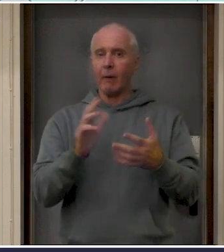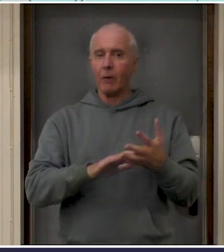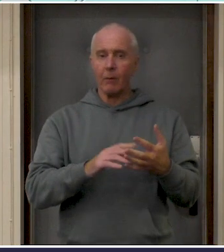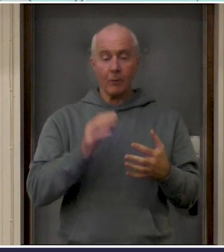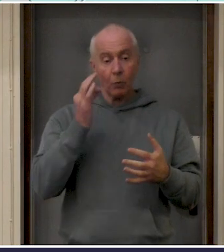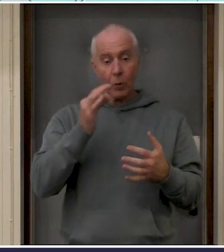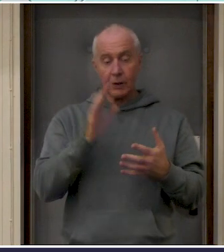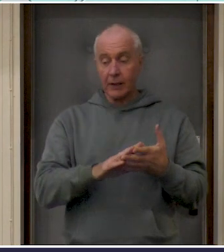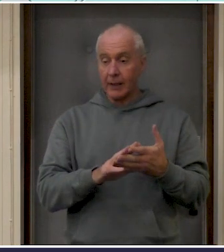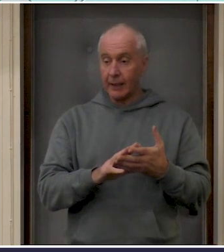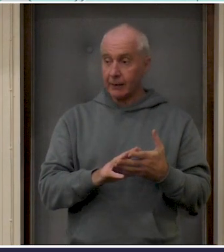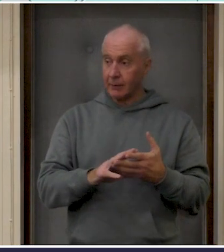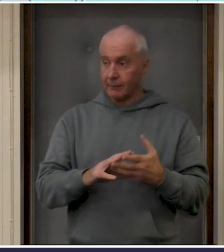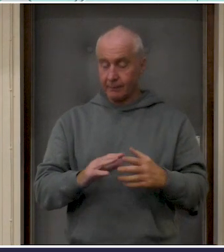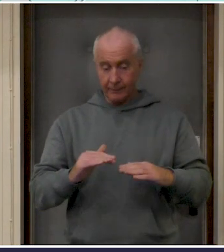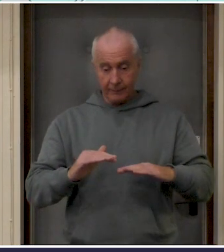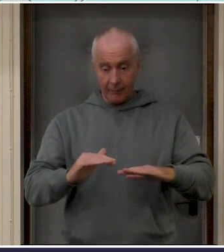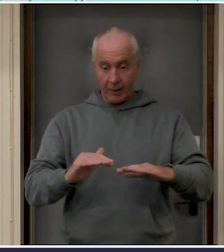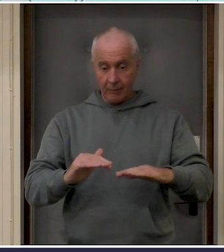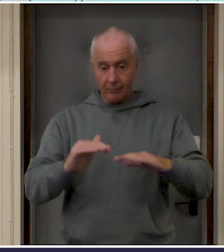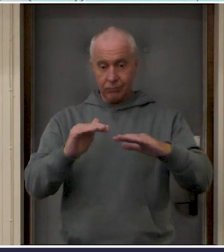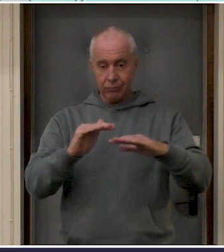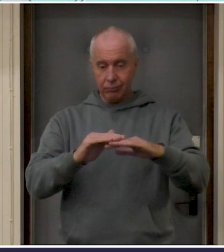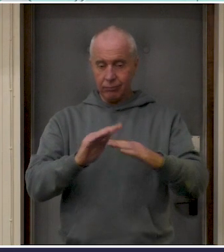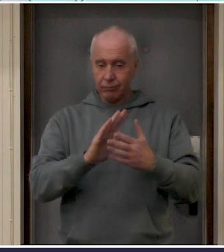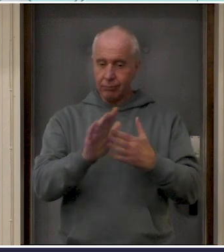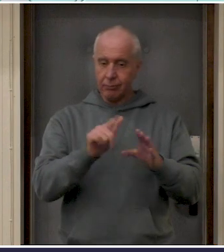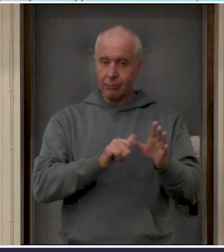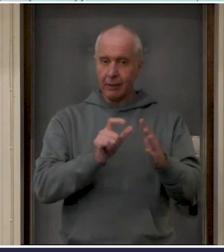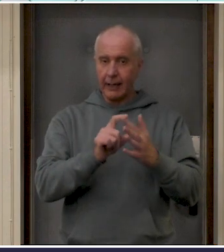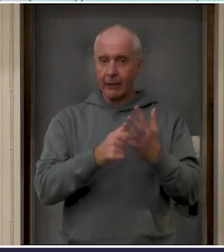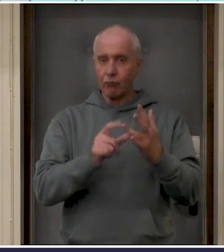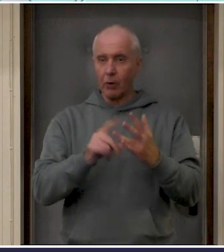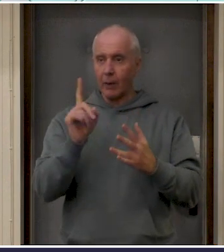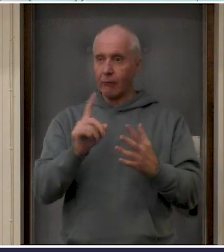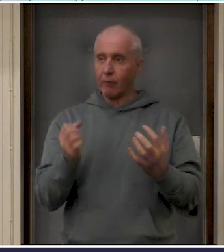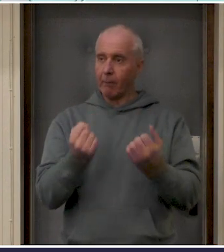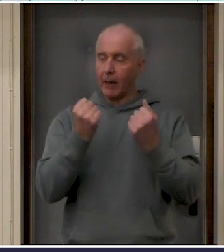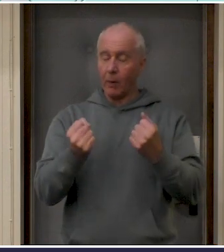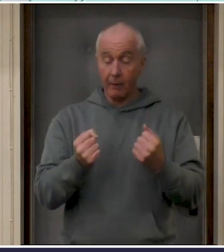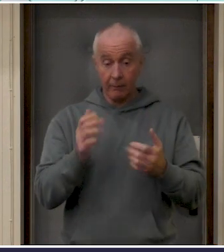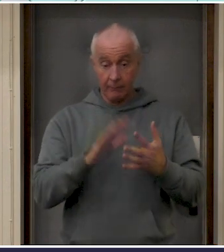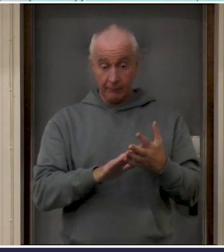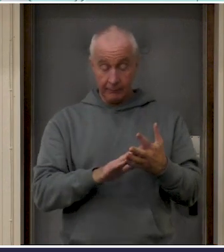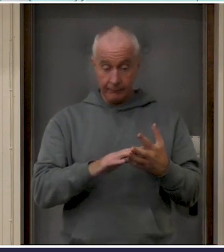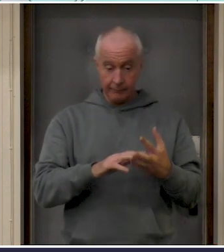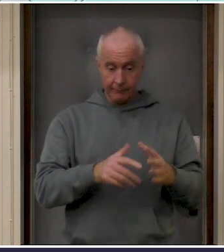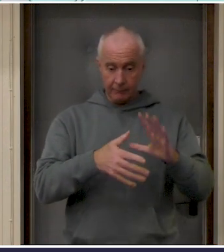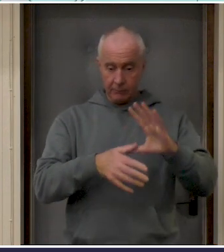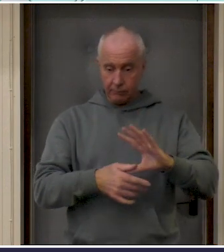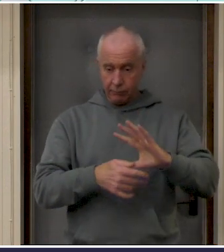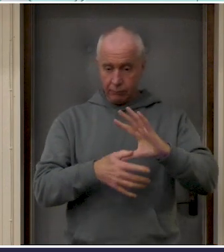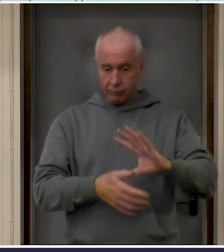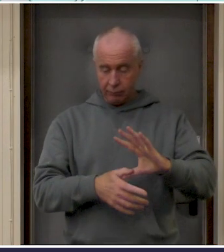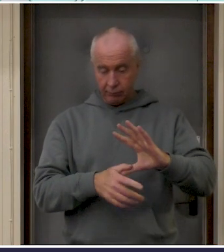dams themselves and things, they were using hydroelectric power for the canal in various parts. So they had a massive